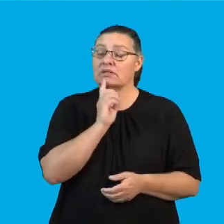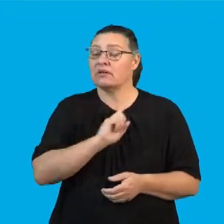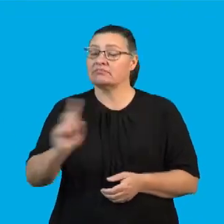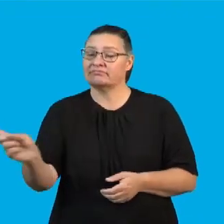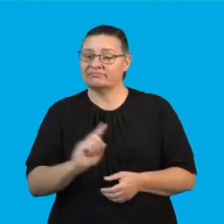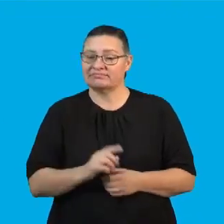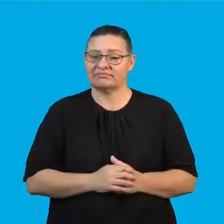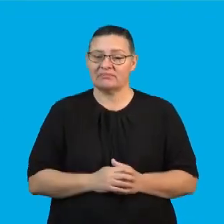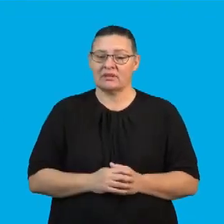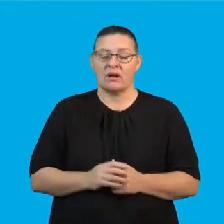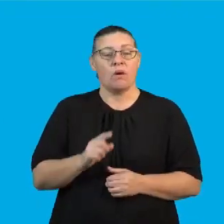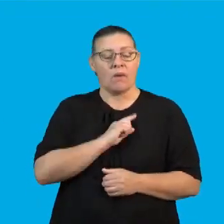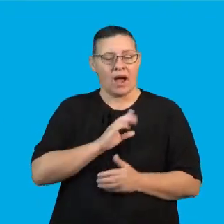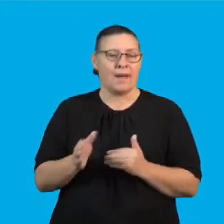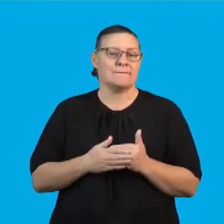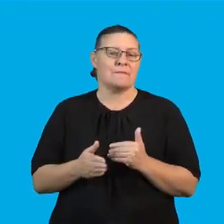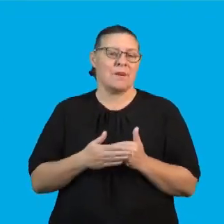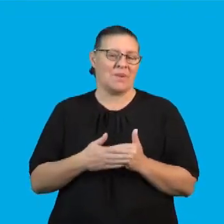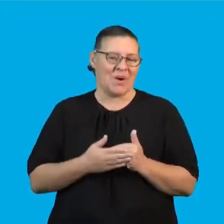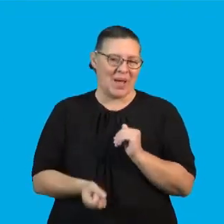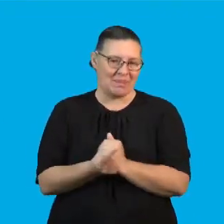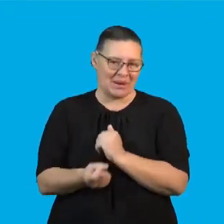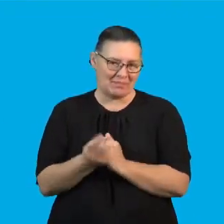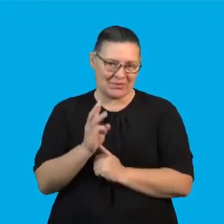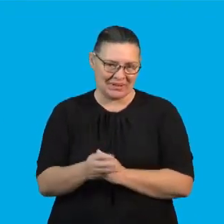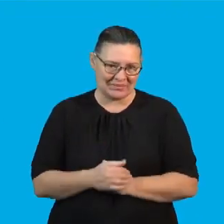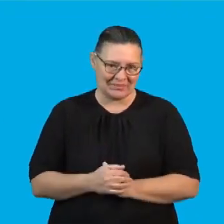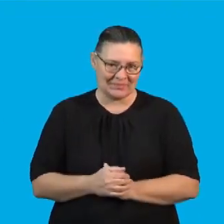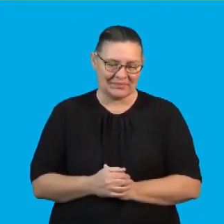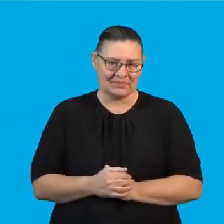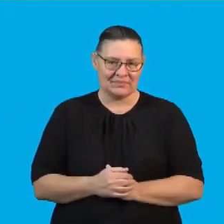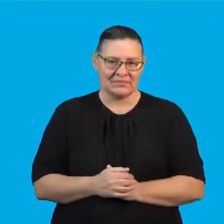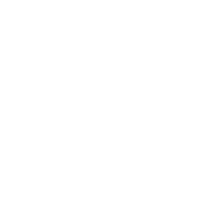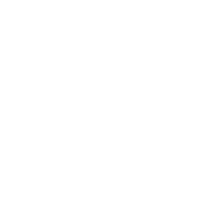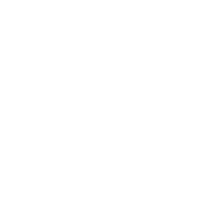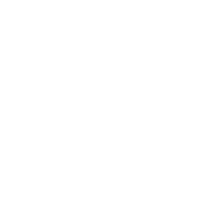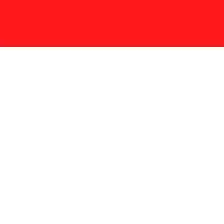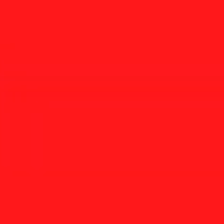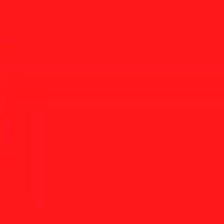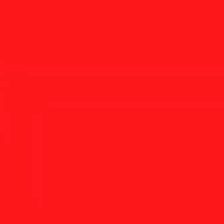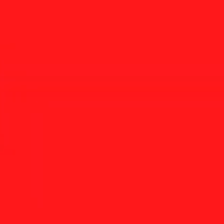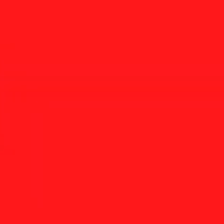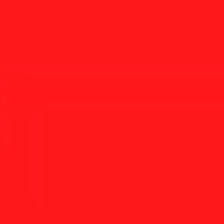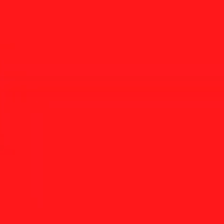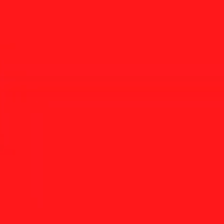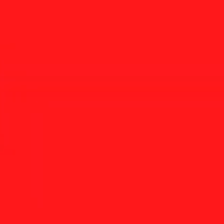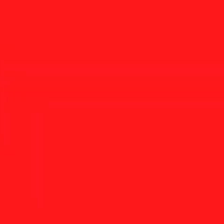go and drink a little bit of water, come back because there's more to come. You cannot miss out.